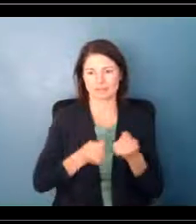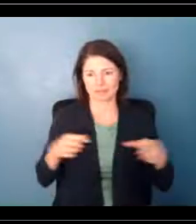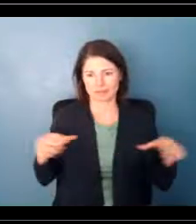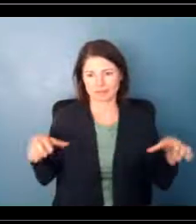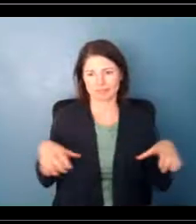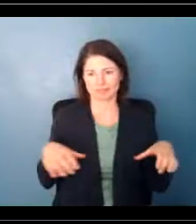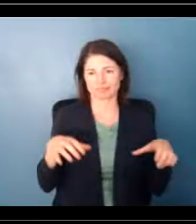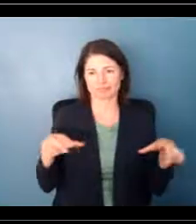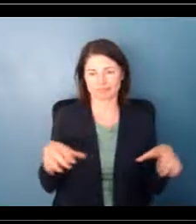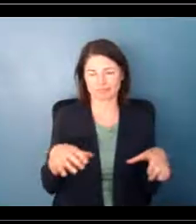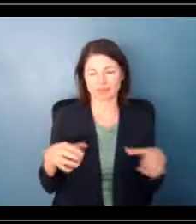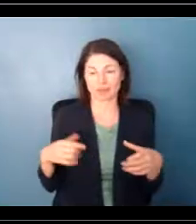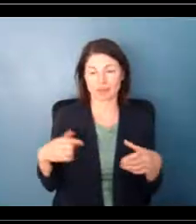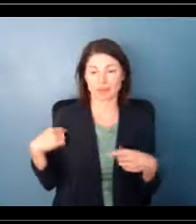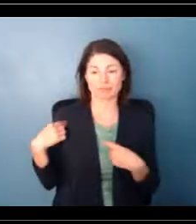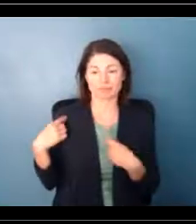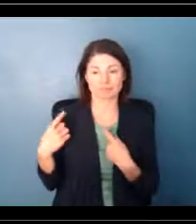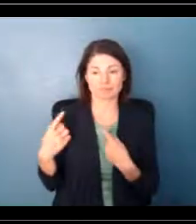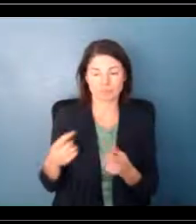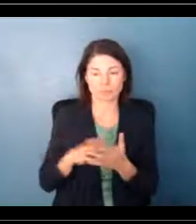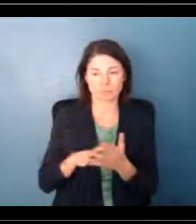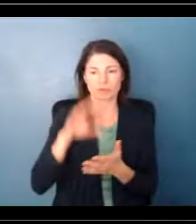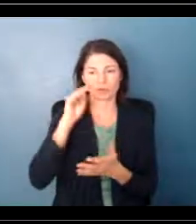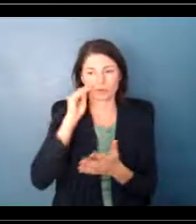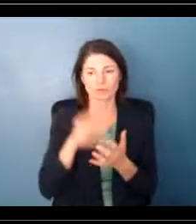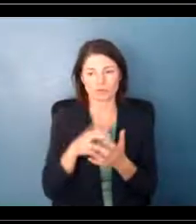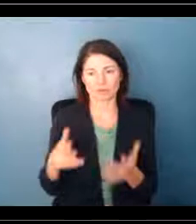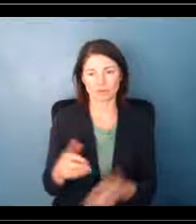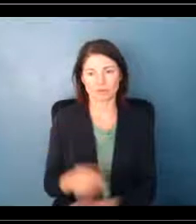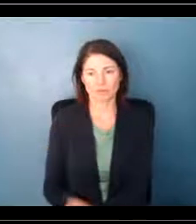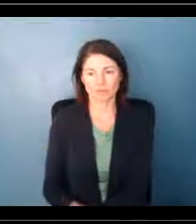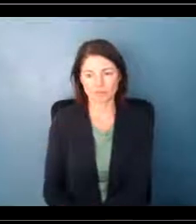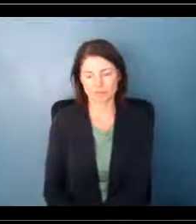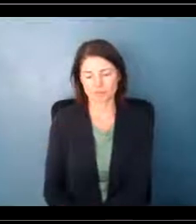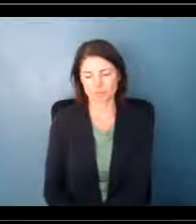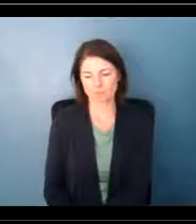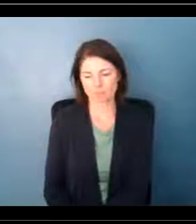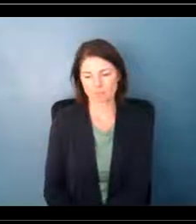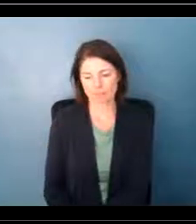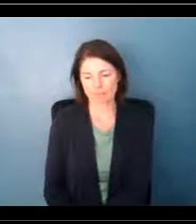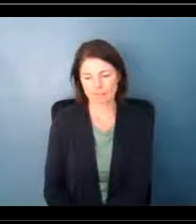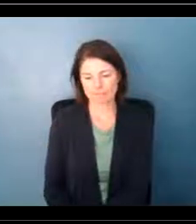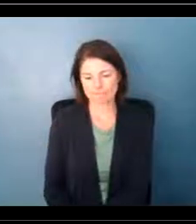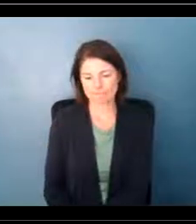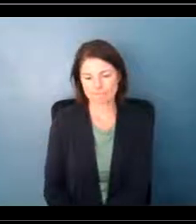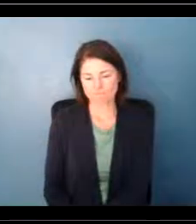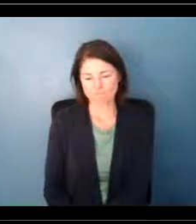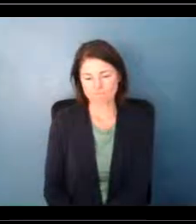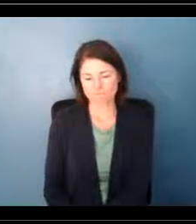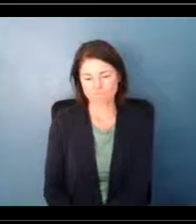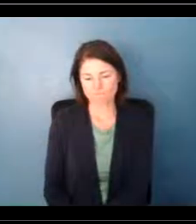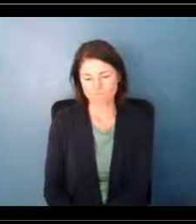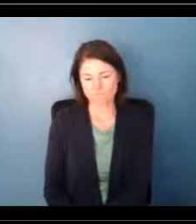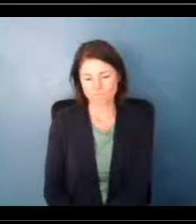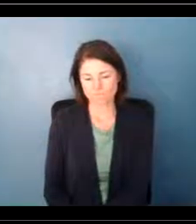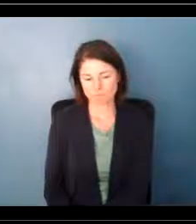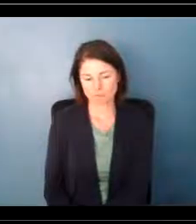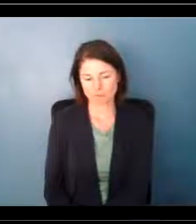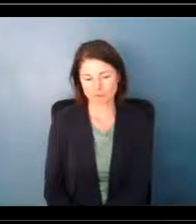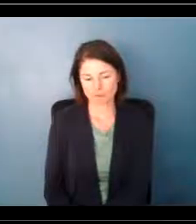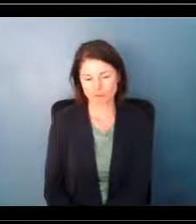the way we've learned, and we're continuously making tweaks to make sure, that we're